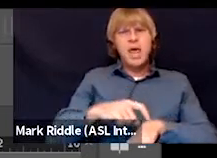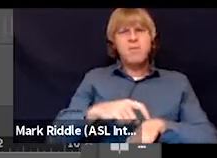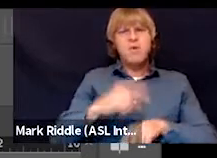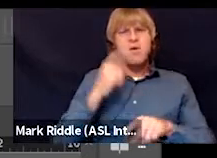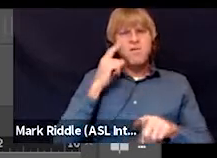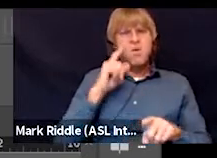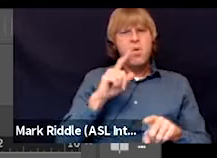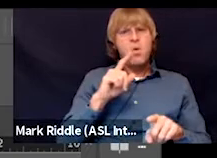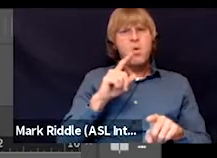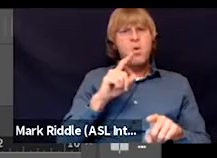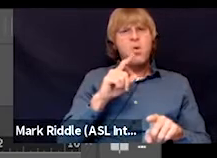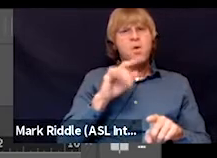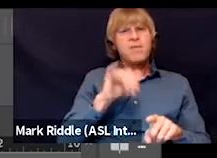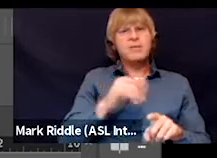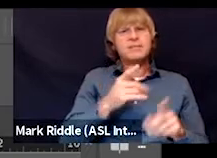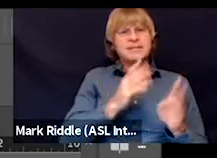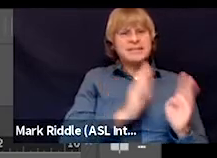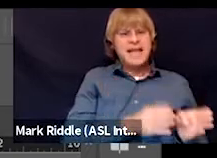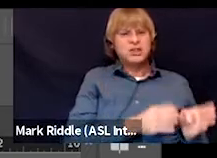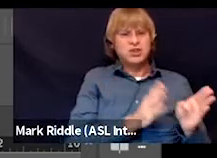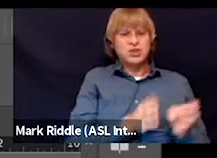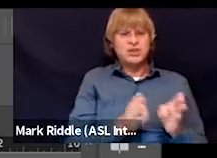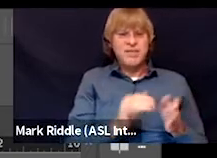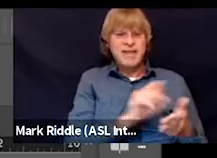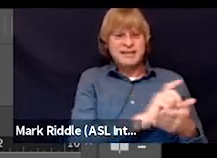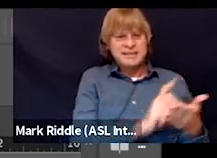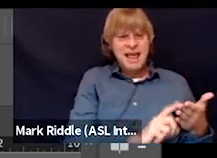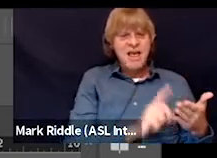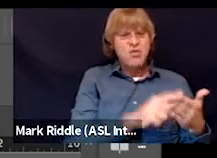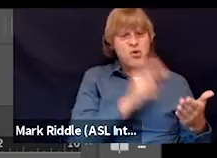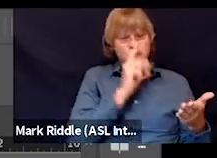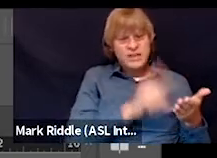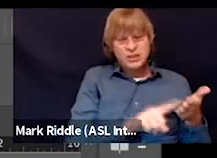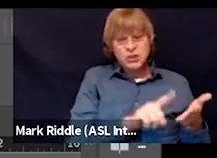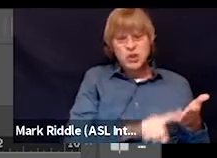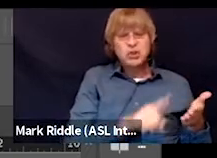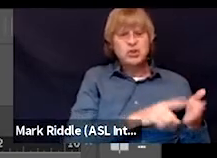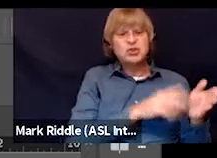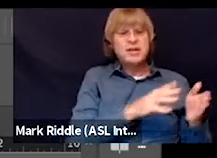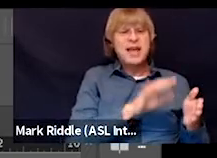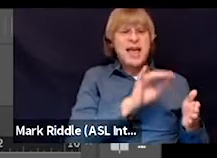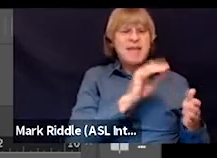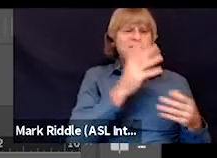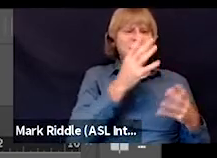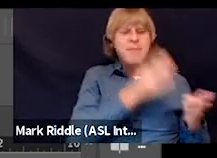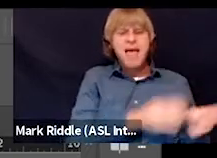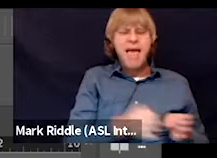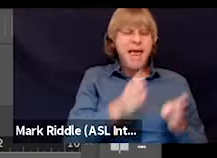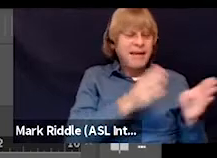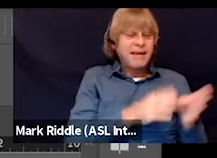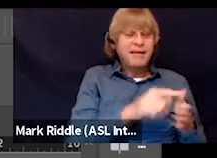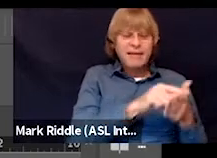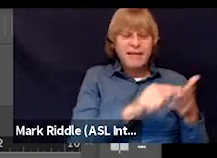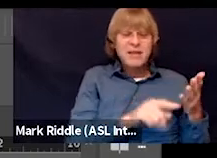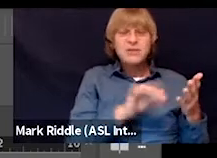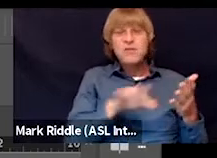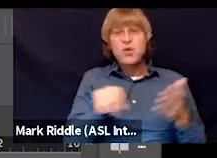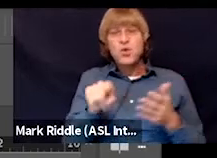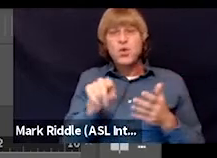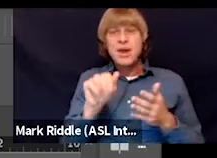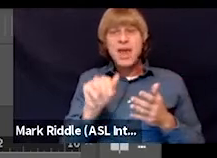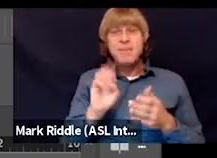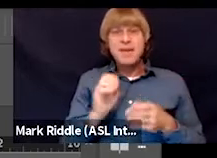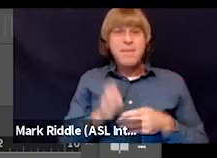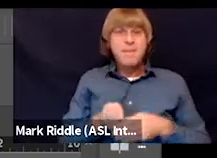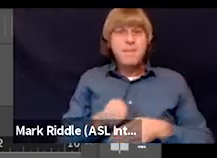the stages back here, the design, the research, the ideation. And so if you can be